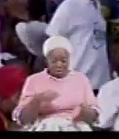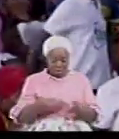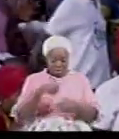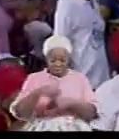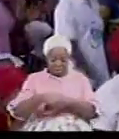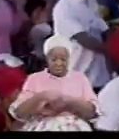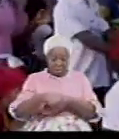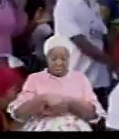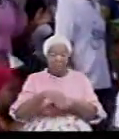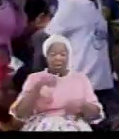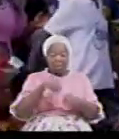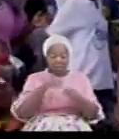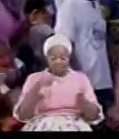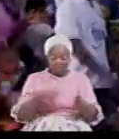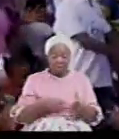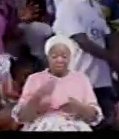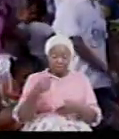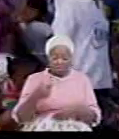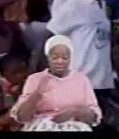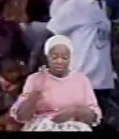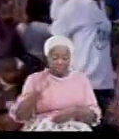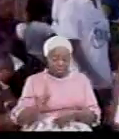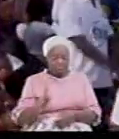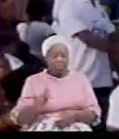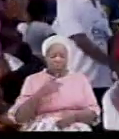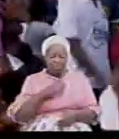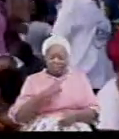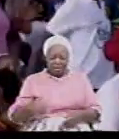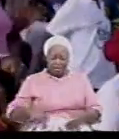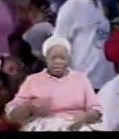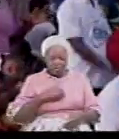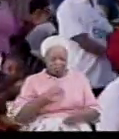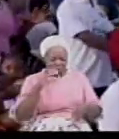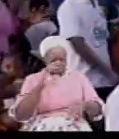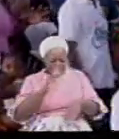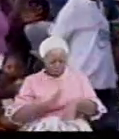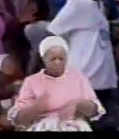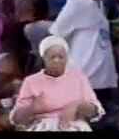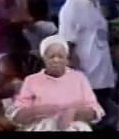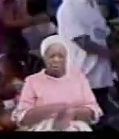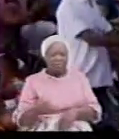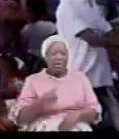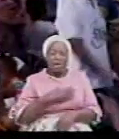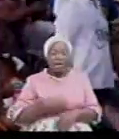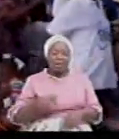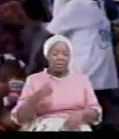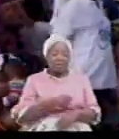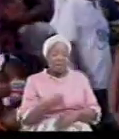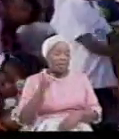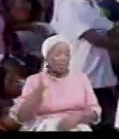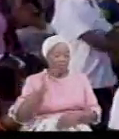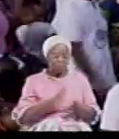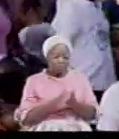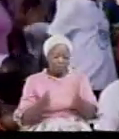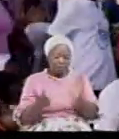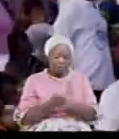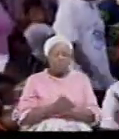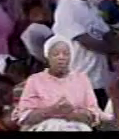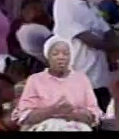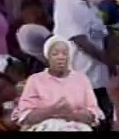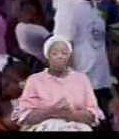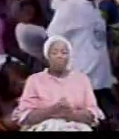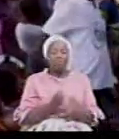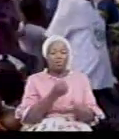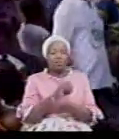Lord. The low will turn to the Lord. The high place will turn to the Lord. Churches will turn to the